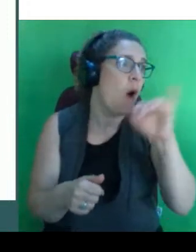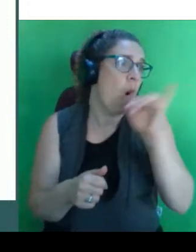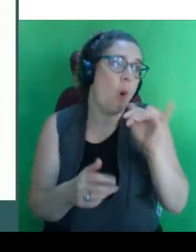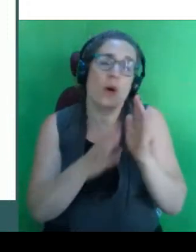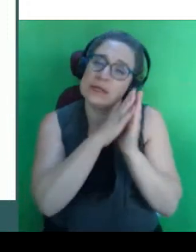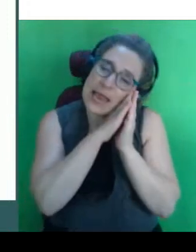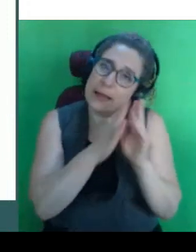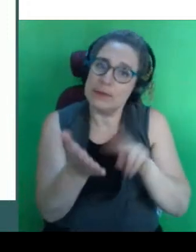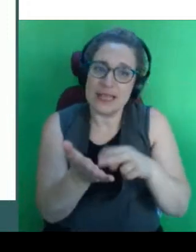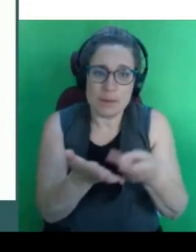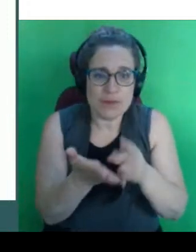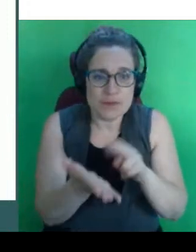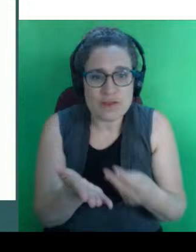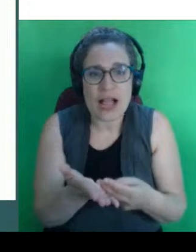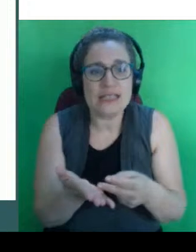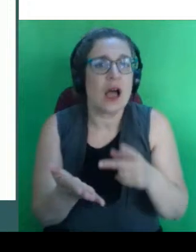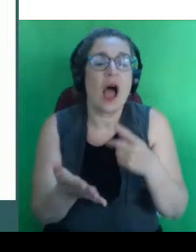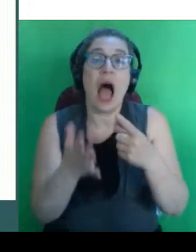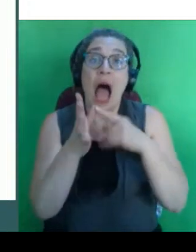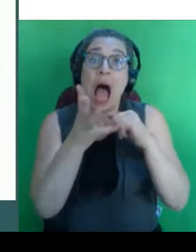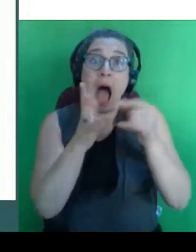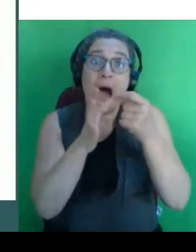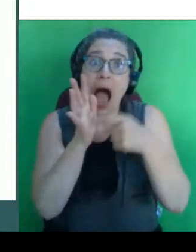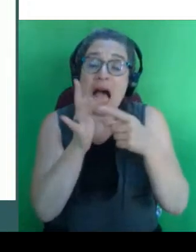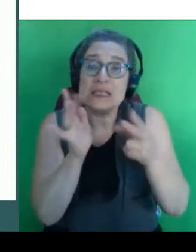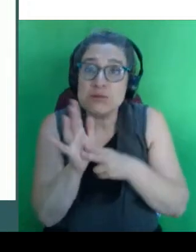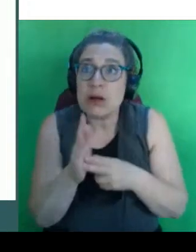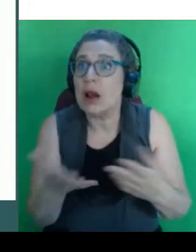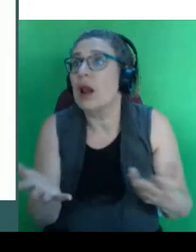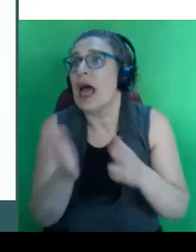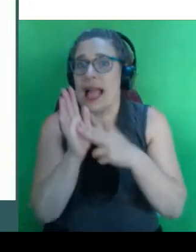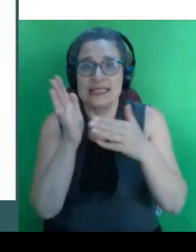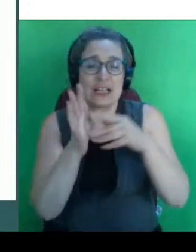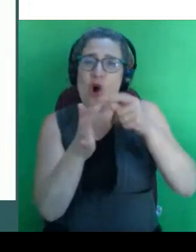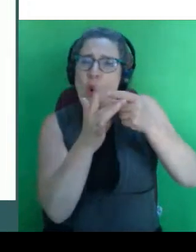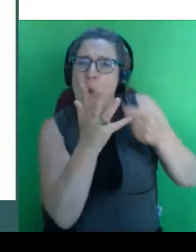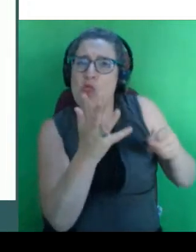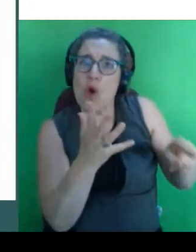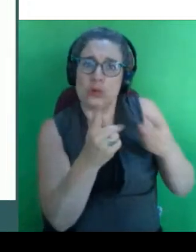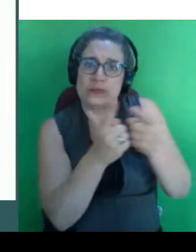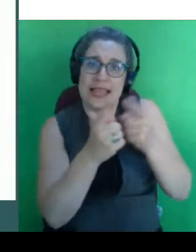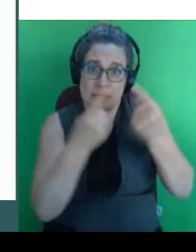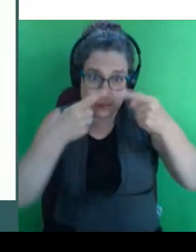NSAIDs, aspirin, those are all things which can cause